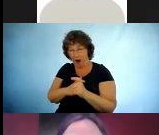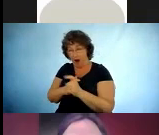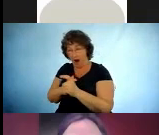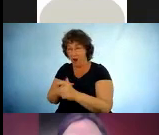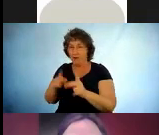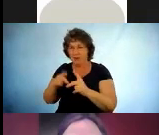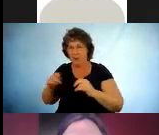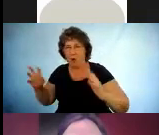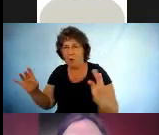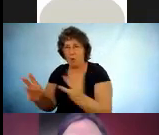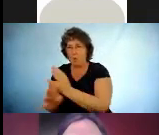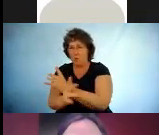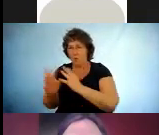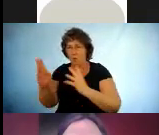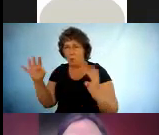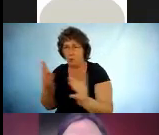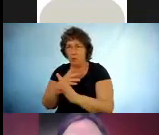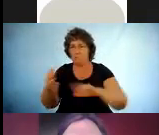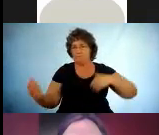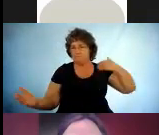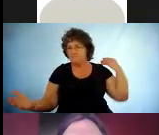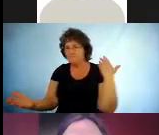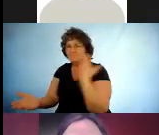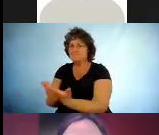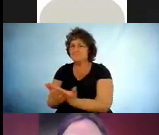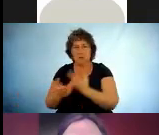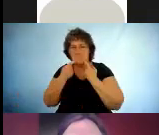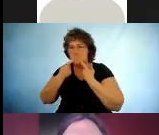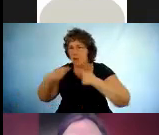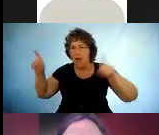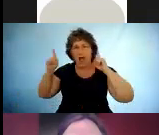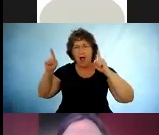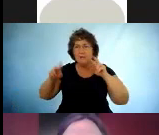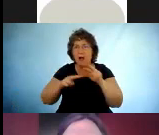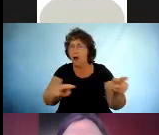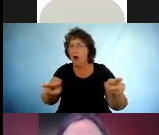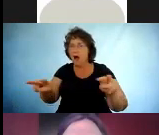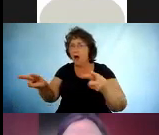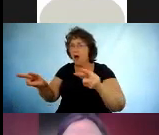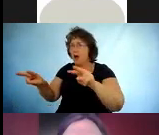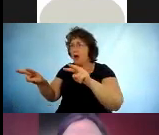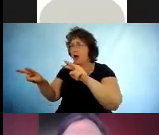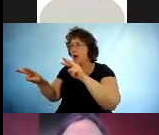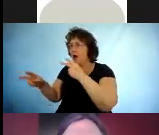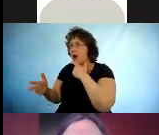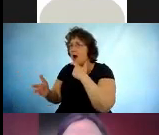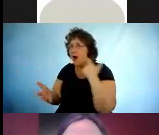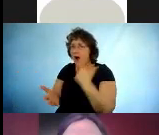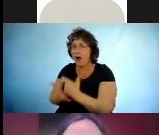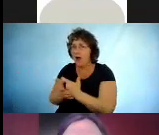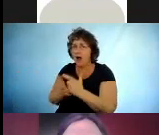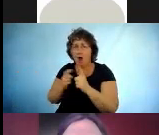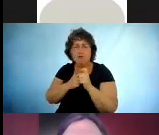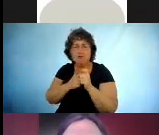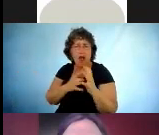pacing. I arrived at this field, was amazed by the scene of these runners and